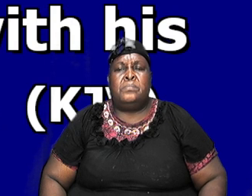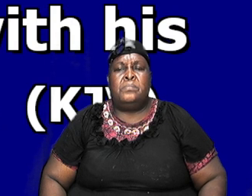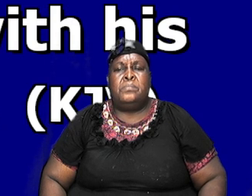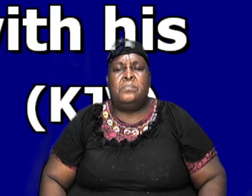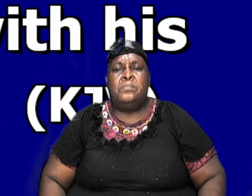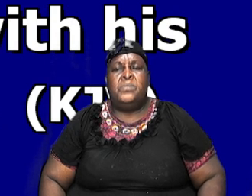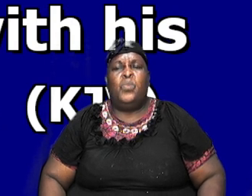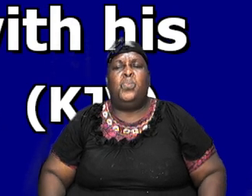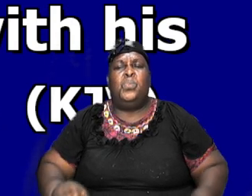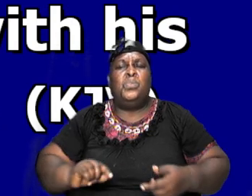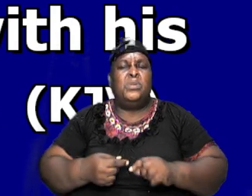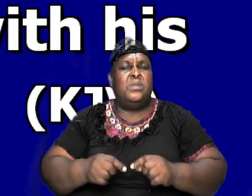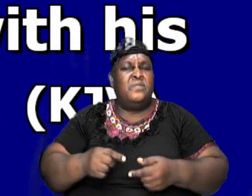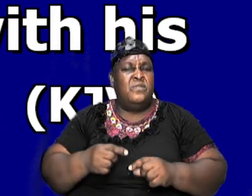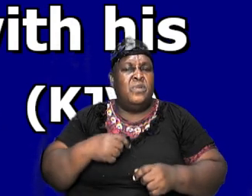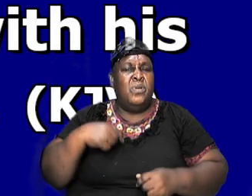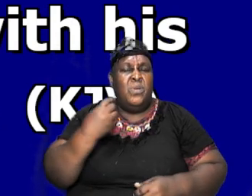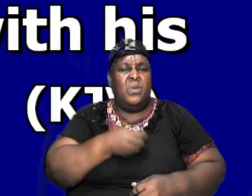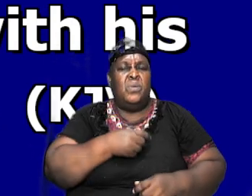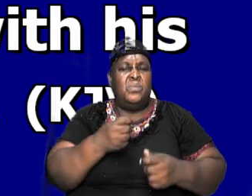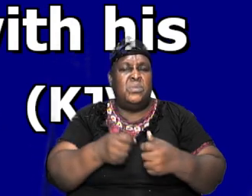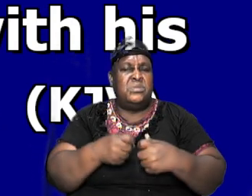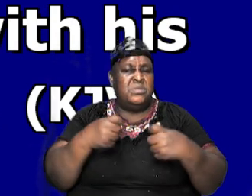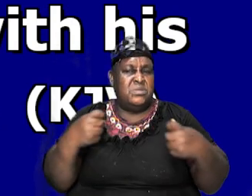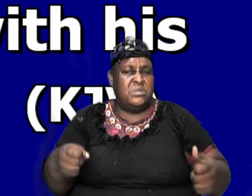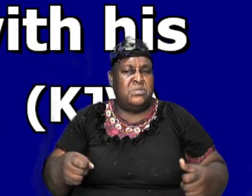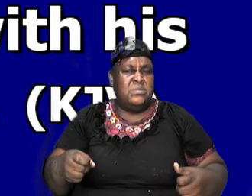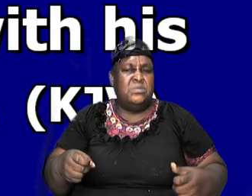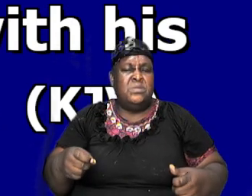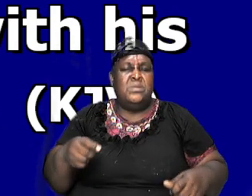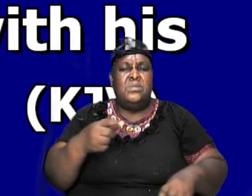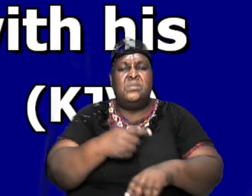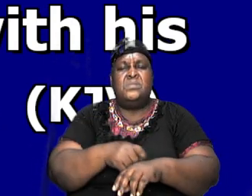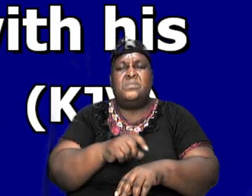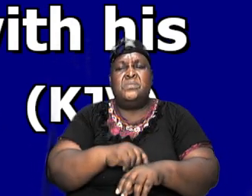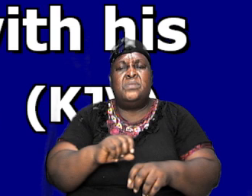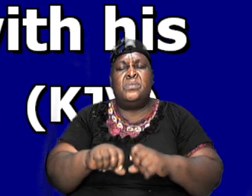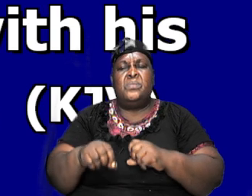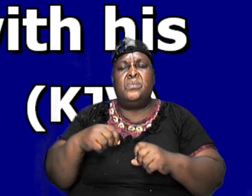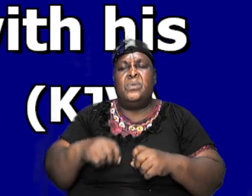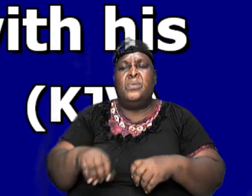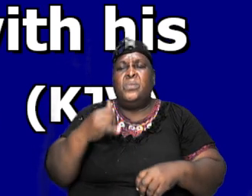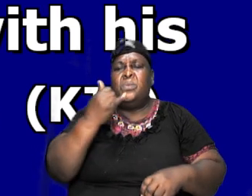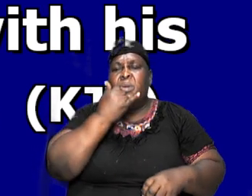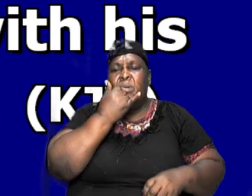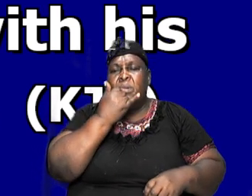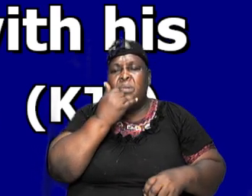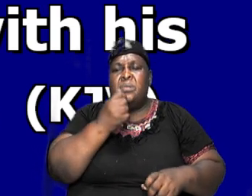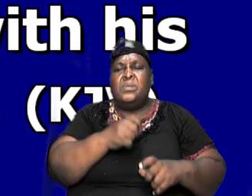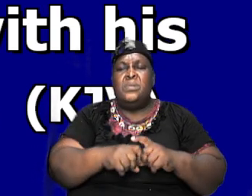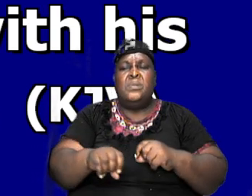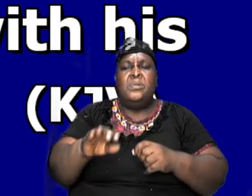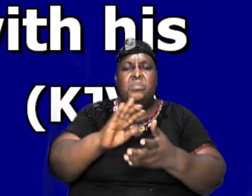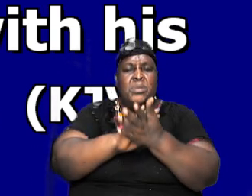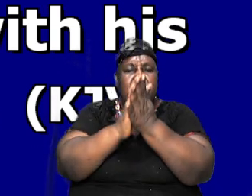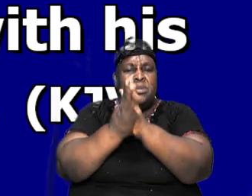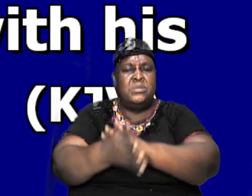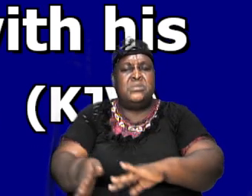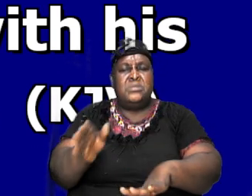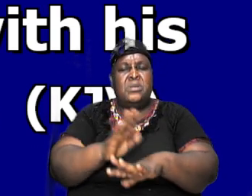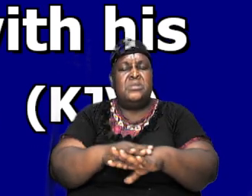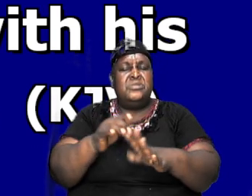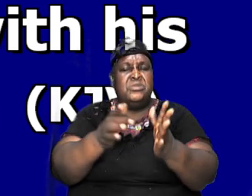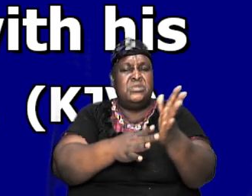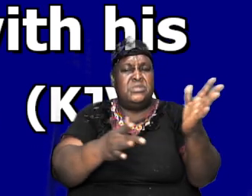Verse 5. It says, but he was wounded for our transgression. He was bruised for our iniquity. The chastisement of our peace was upon